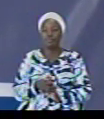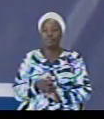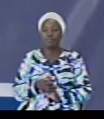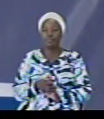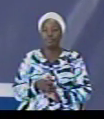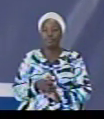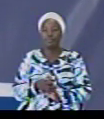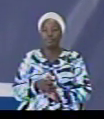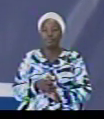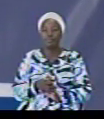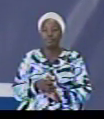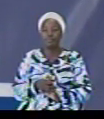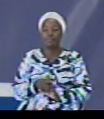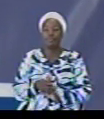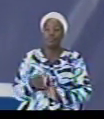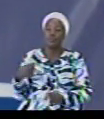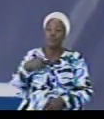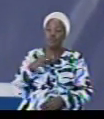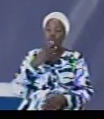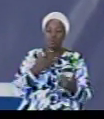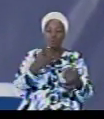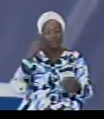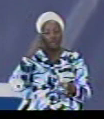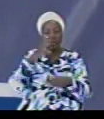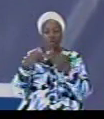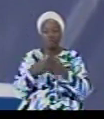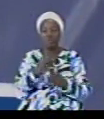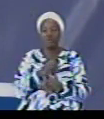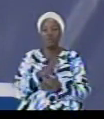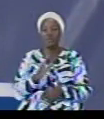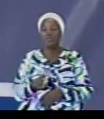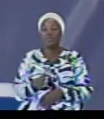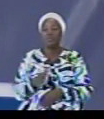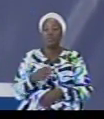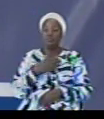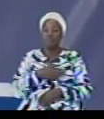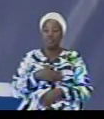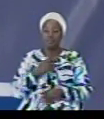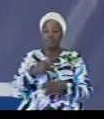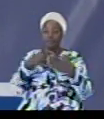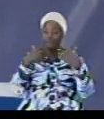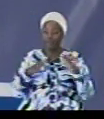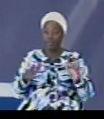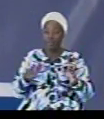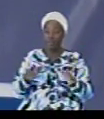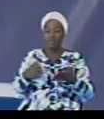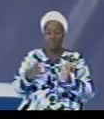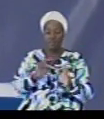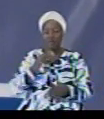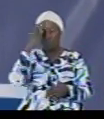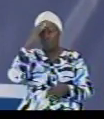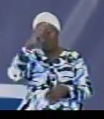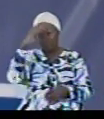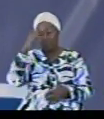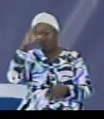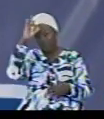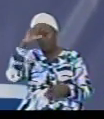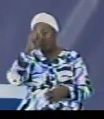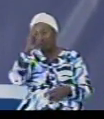I'm waiting for the flag from our supervisors. The man of God is ready,